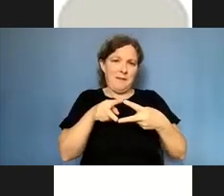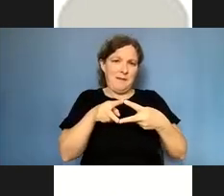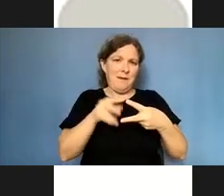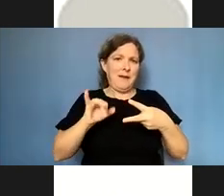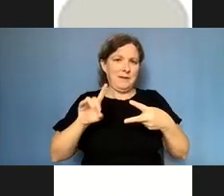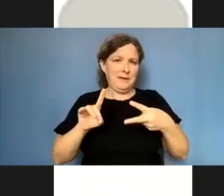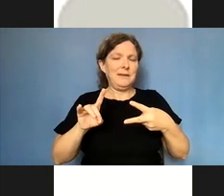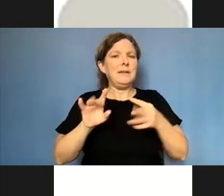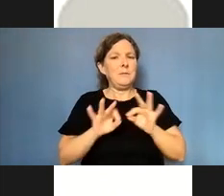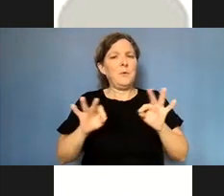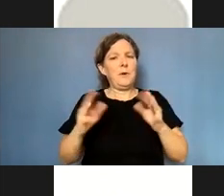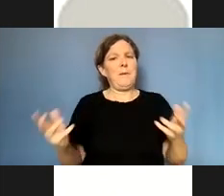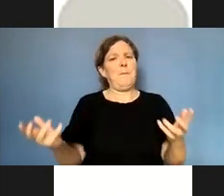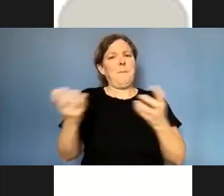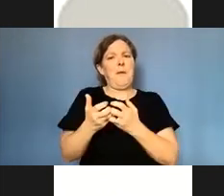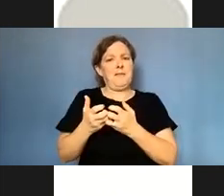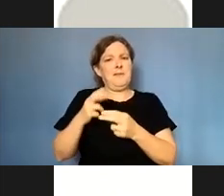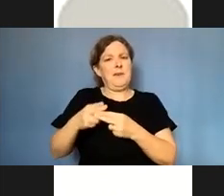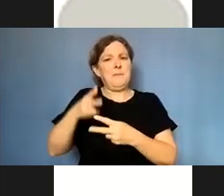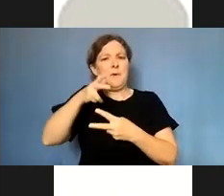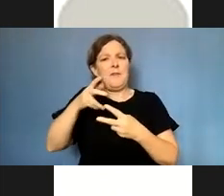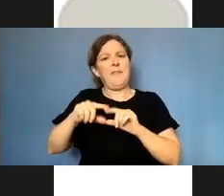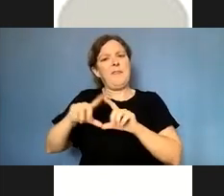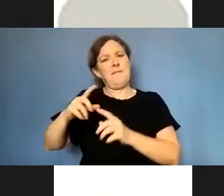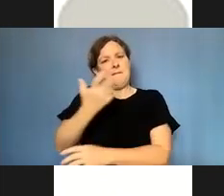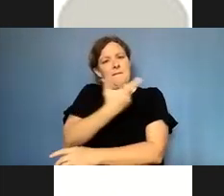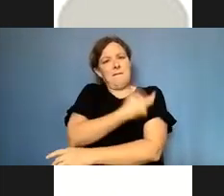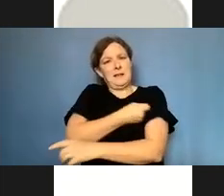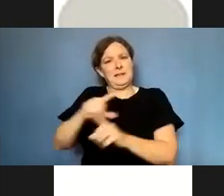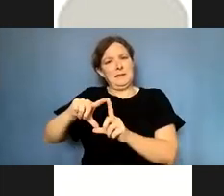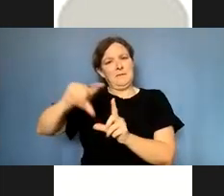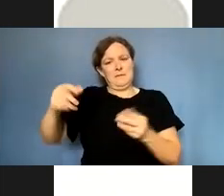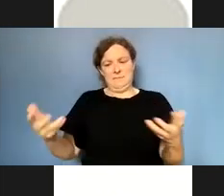to match the name and date of birth on the vaccination record you show.